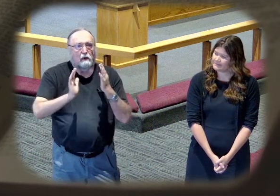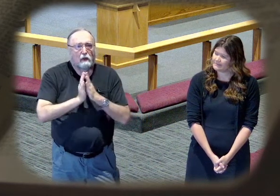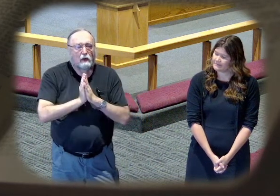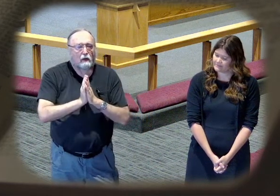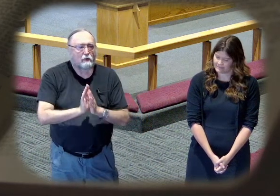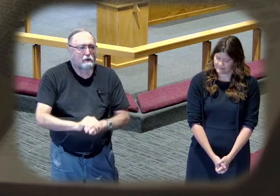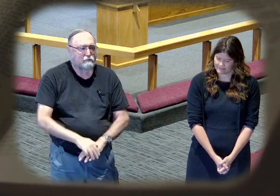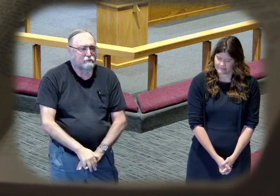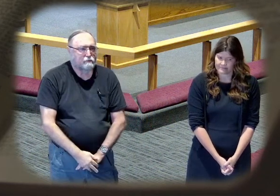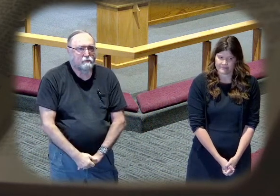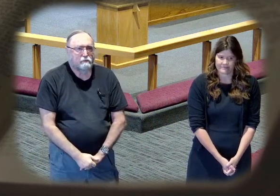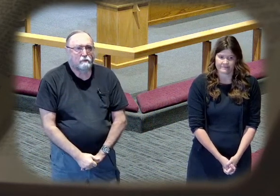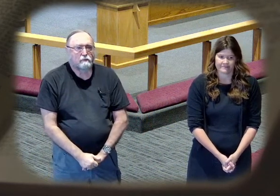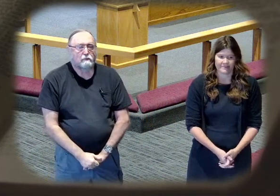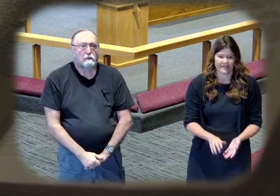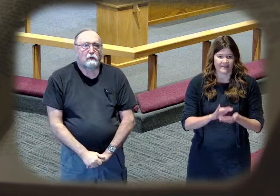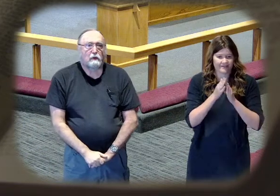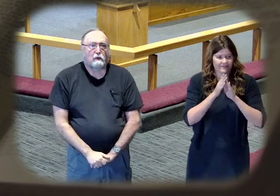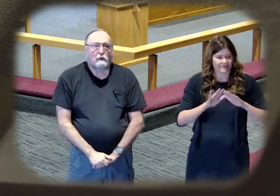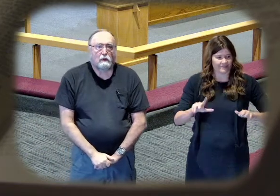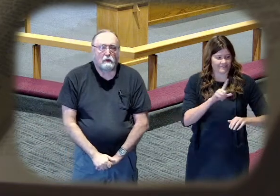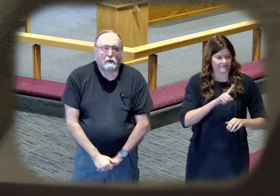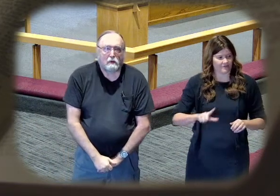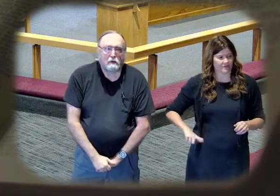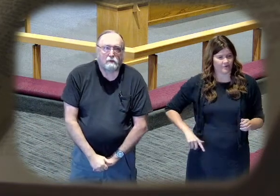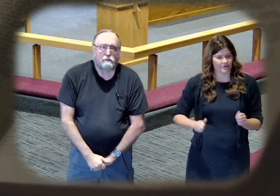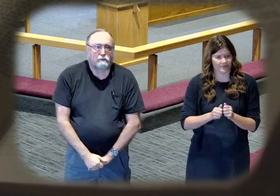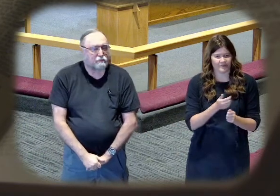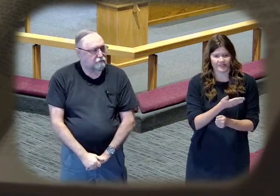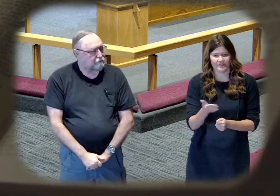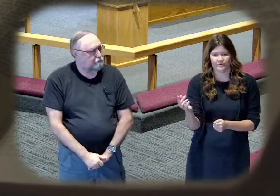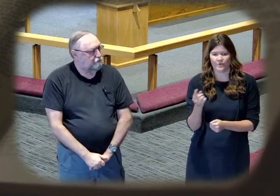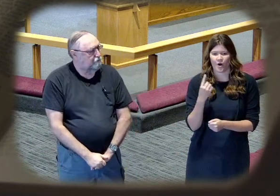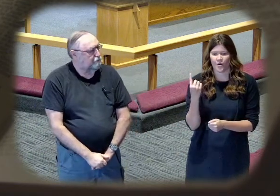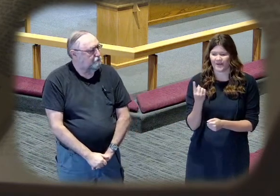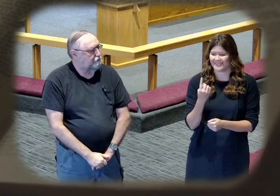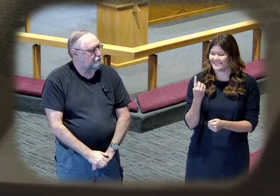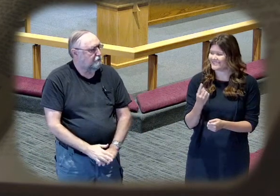Amen. The peace of the Lord be with you always.